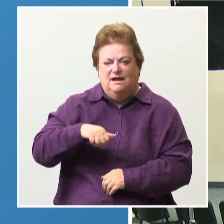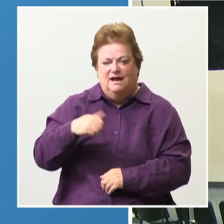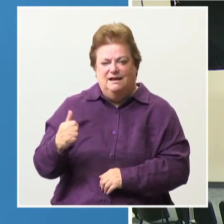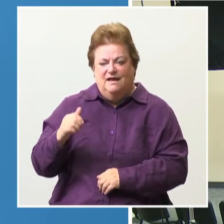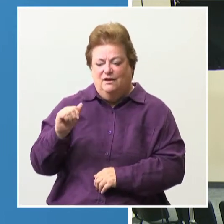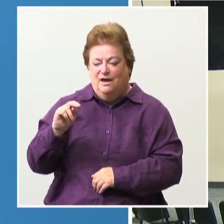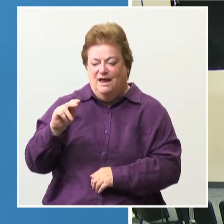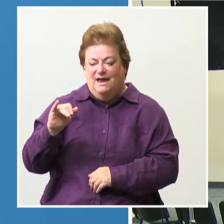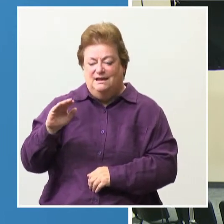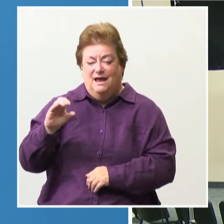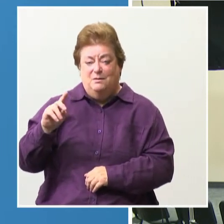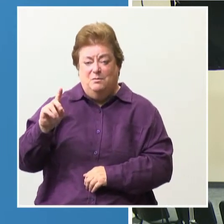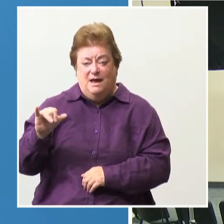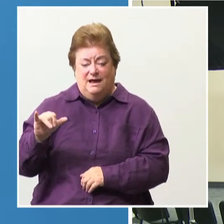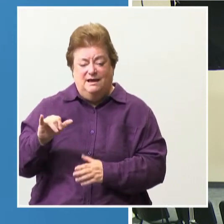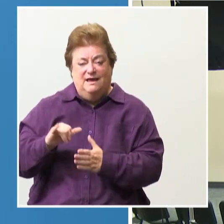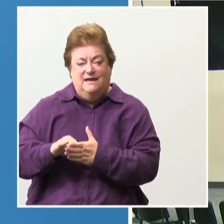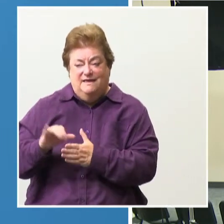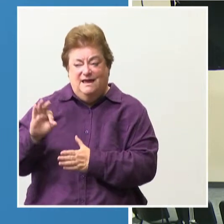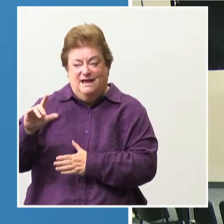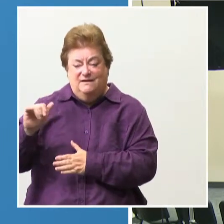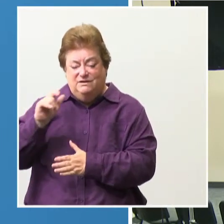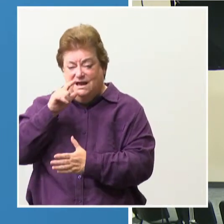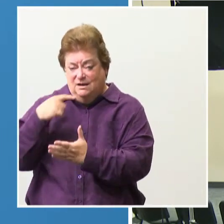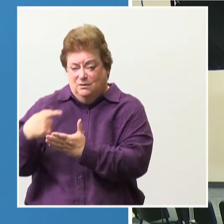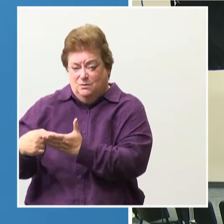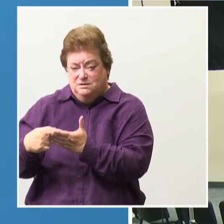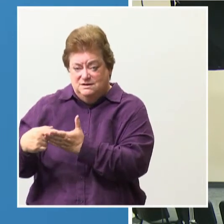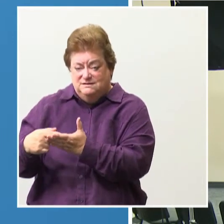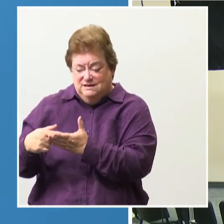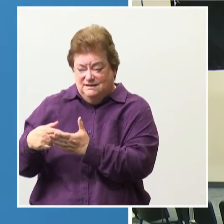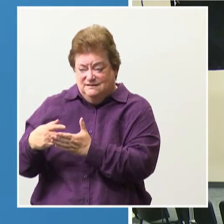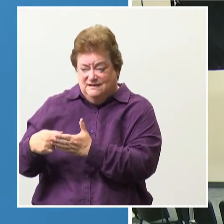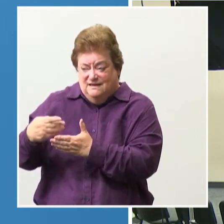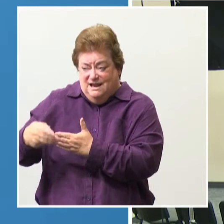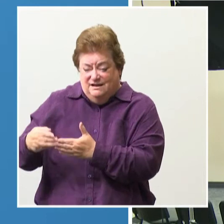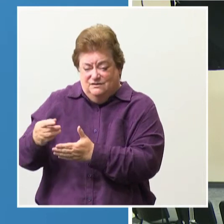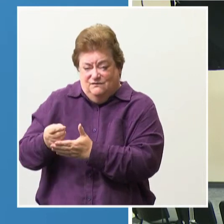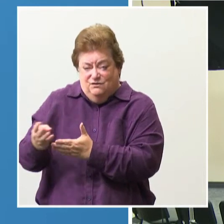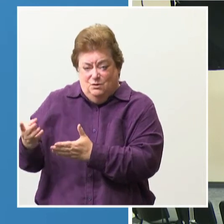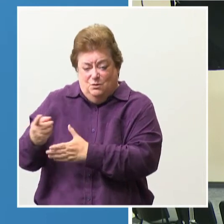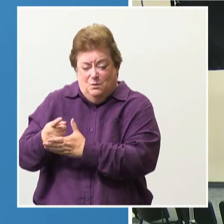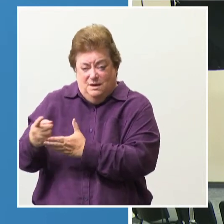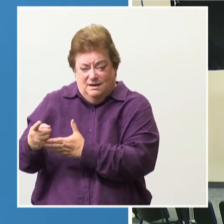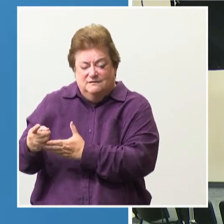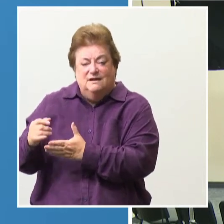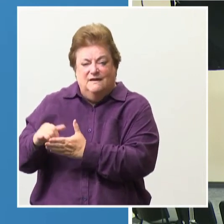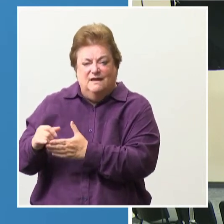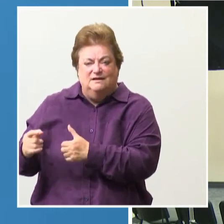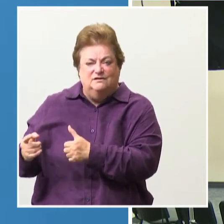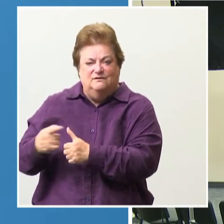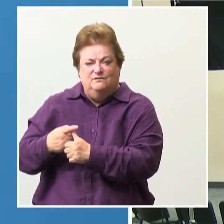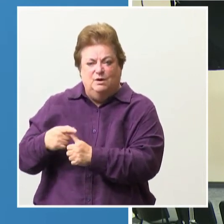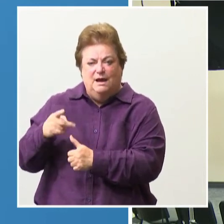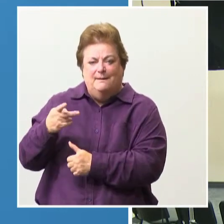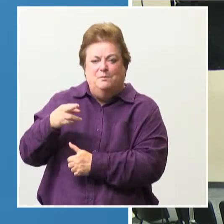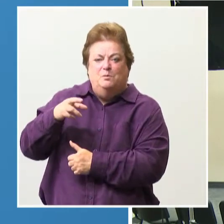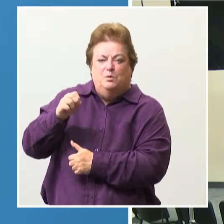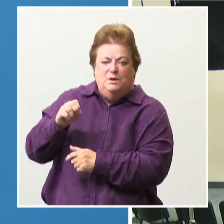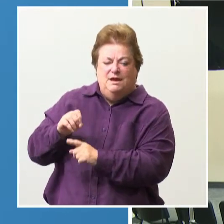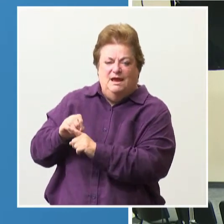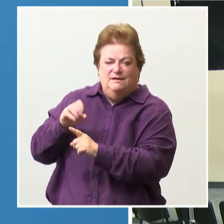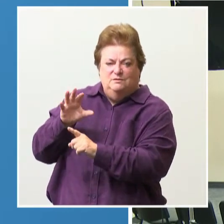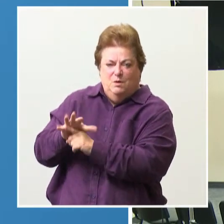that is going to be discussed by the FDA in the next couple of weeks, and it will be the first pre-exposure